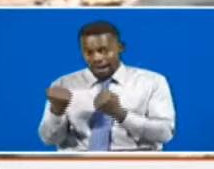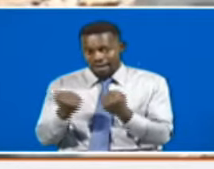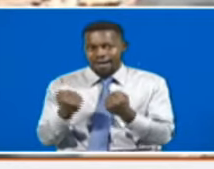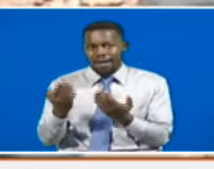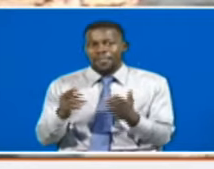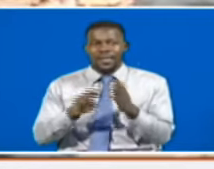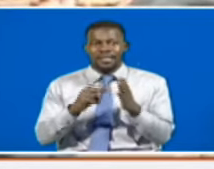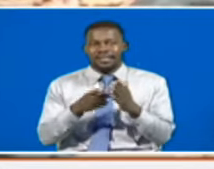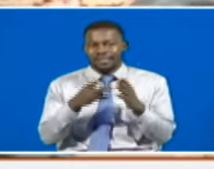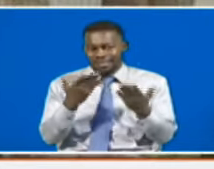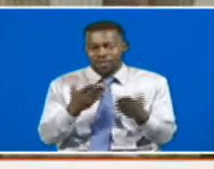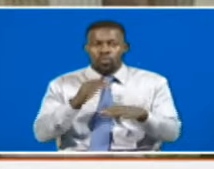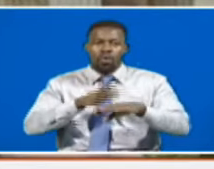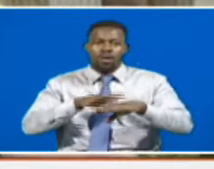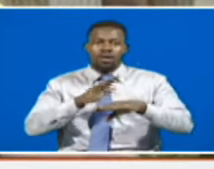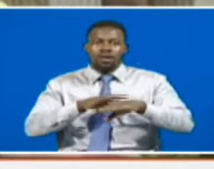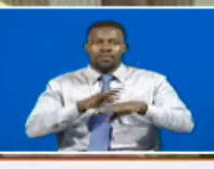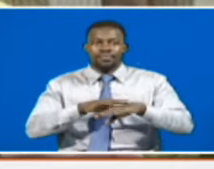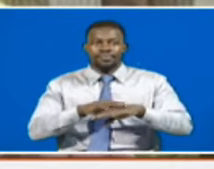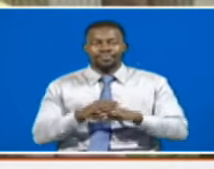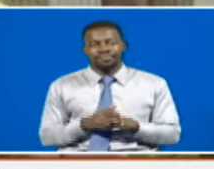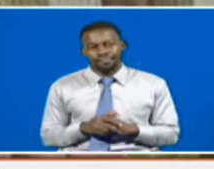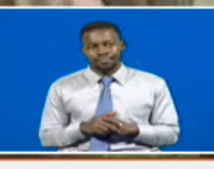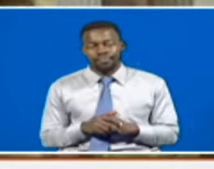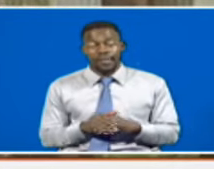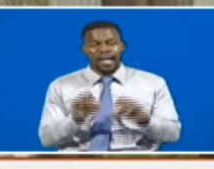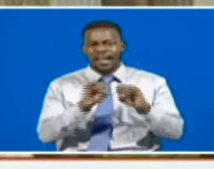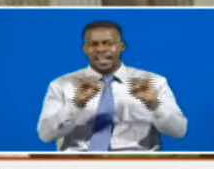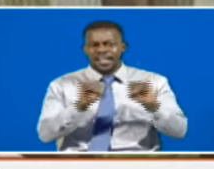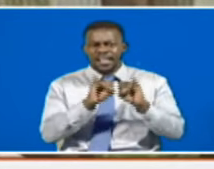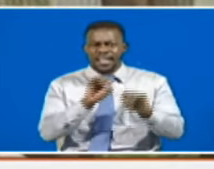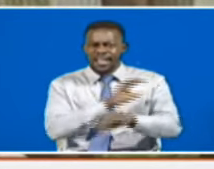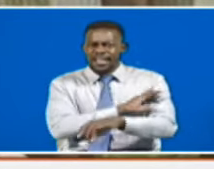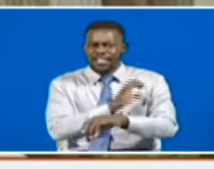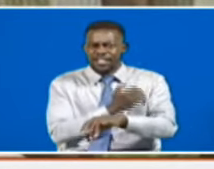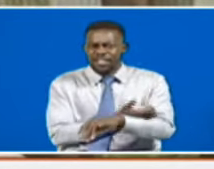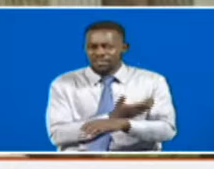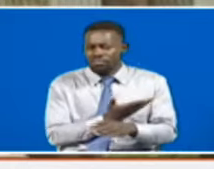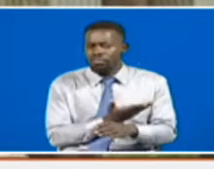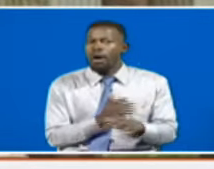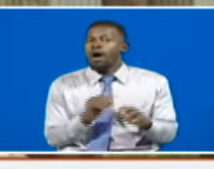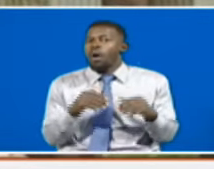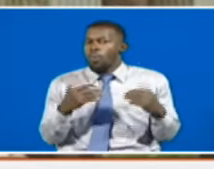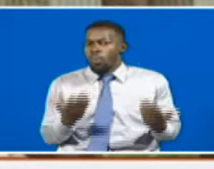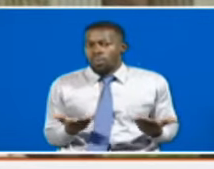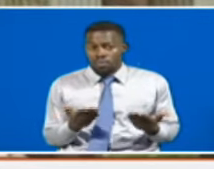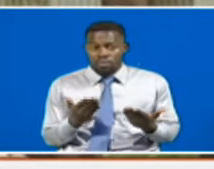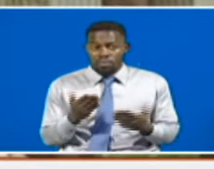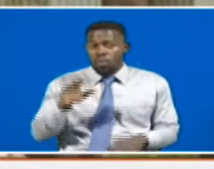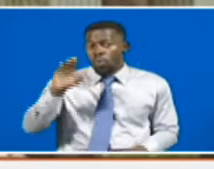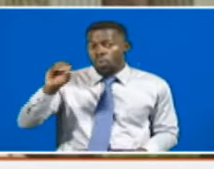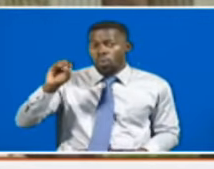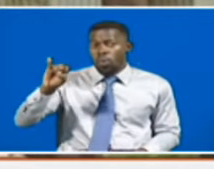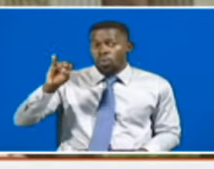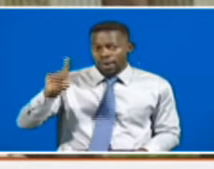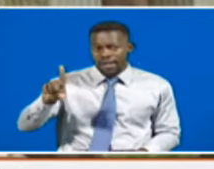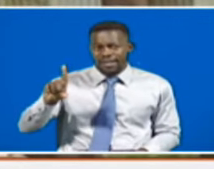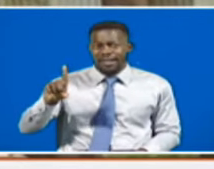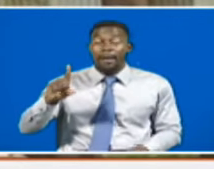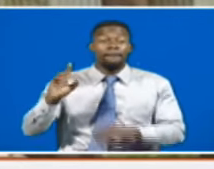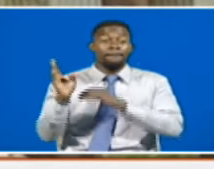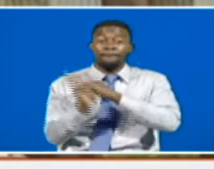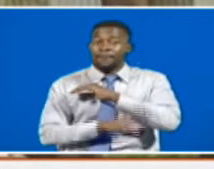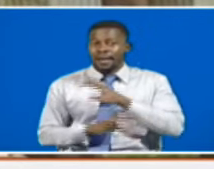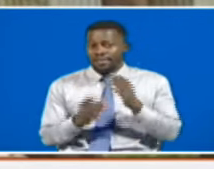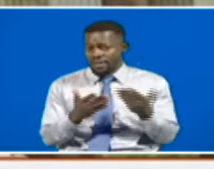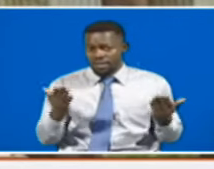in the country for decades. Kwa clean energy hii sasa pali naweza categorized, oil inaharibu,